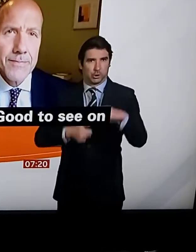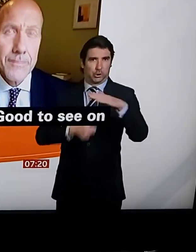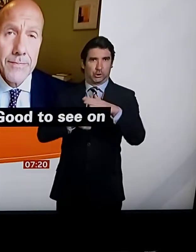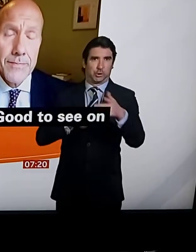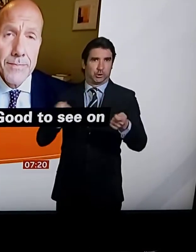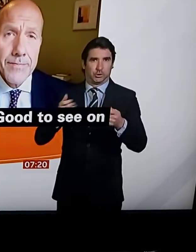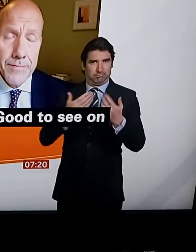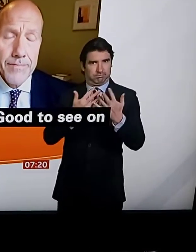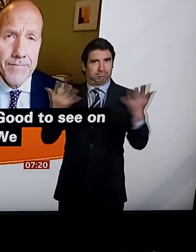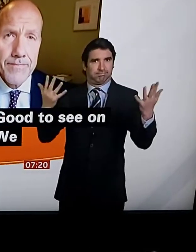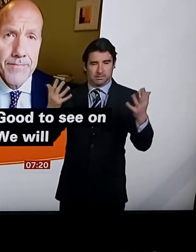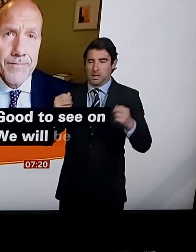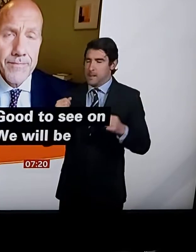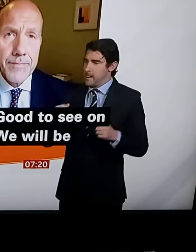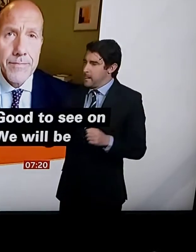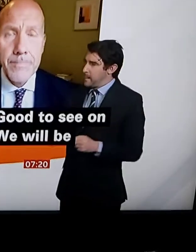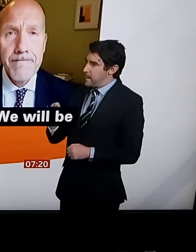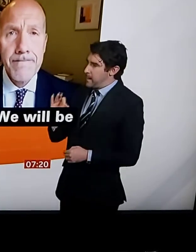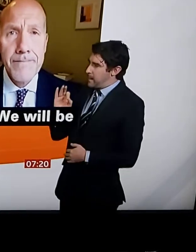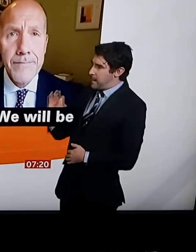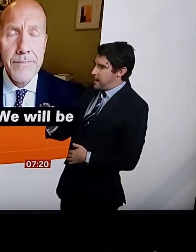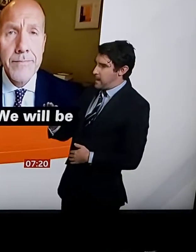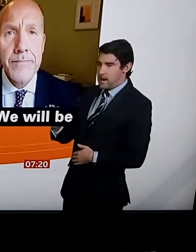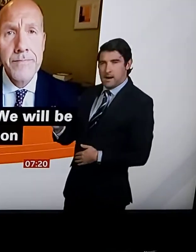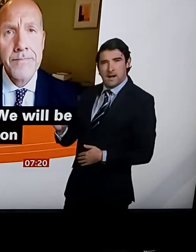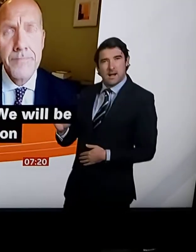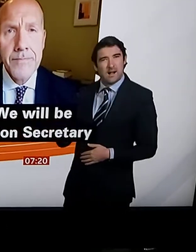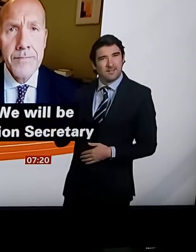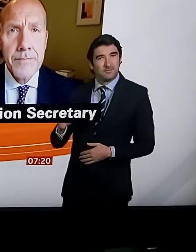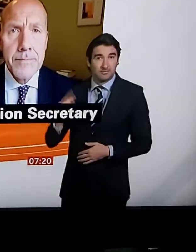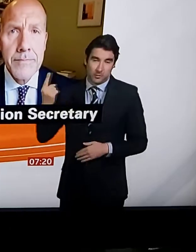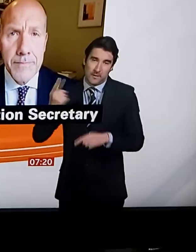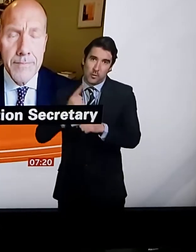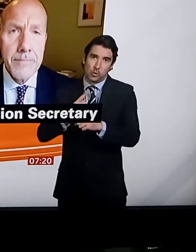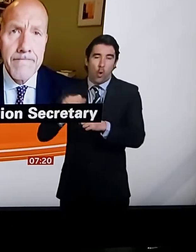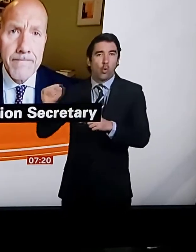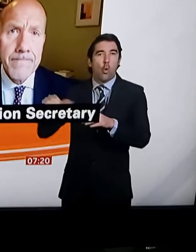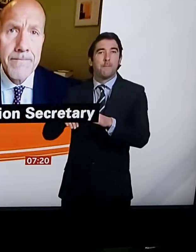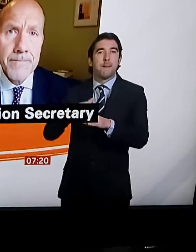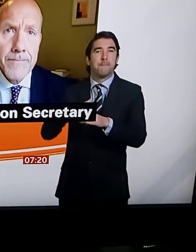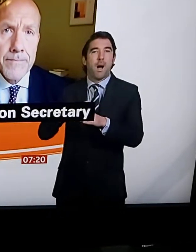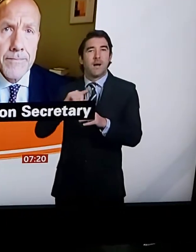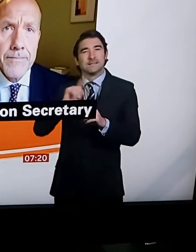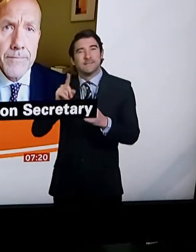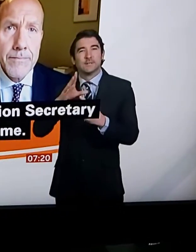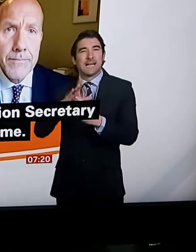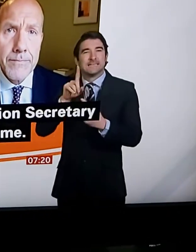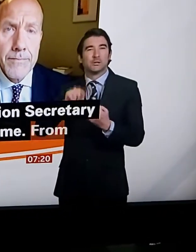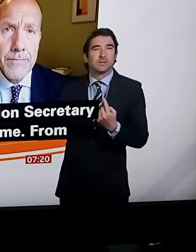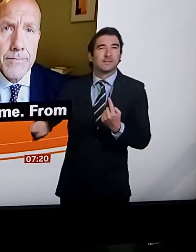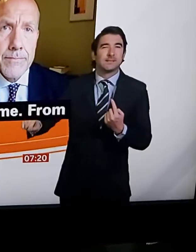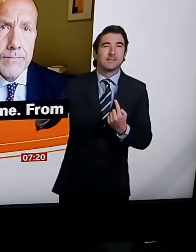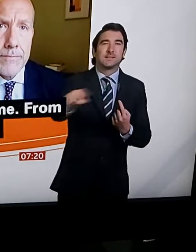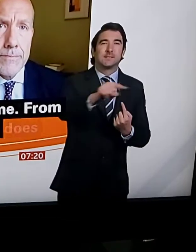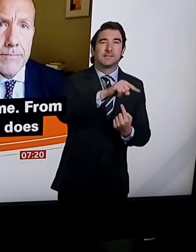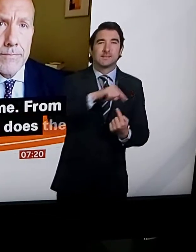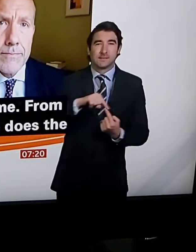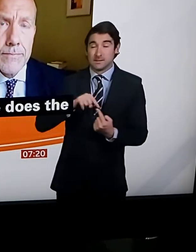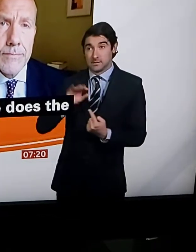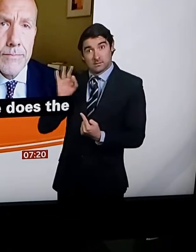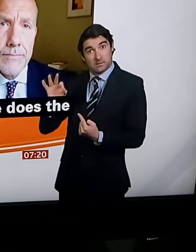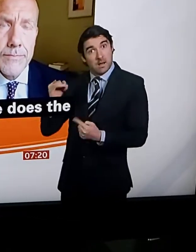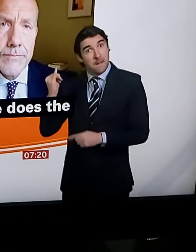minutes' time. From your perspective, and those I'm sure you've been in conversation with in the last 24 hours, where does the finger of blame need to be pointed here? Does it land